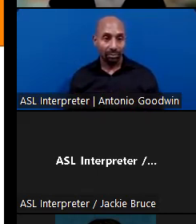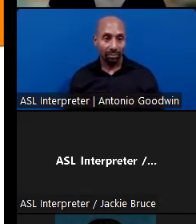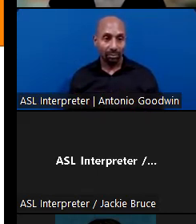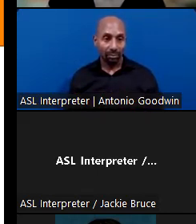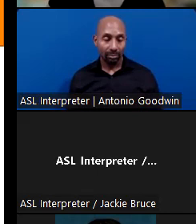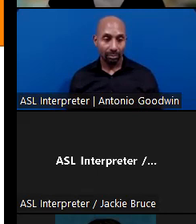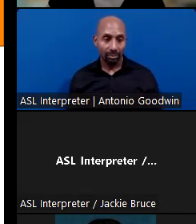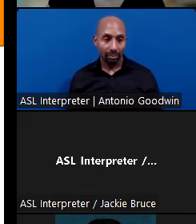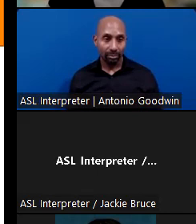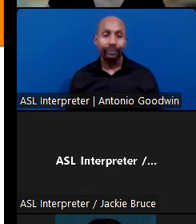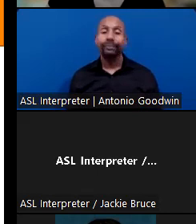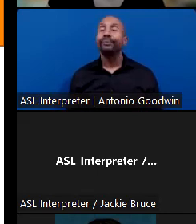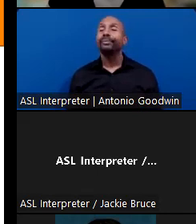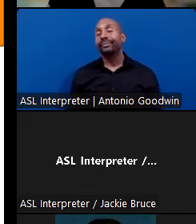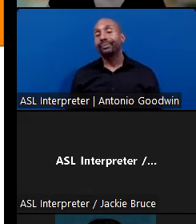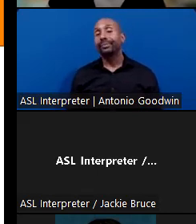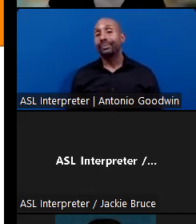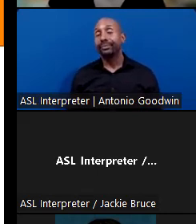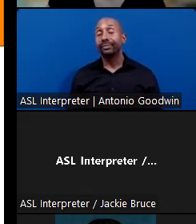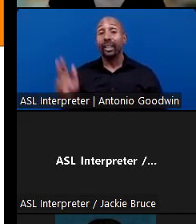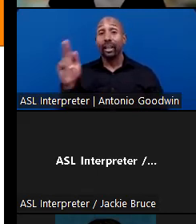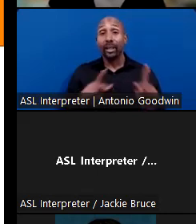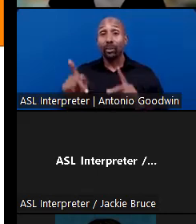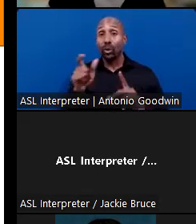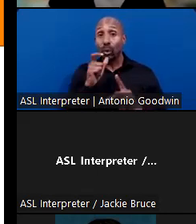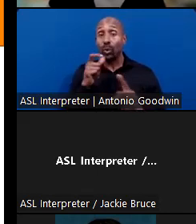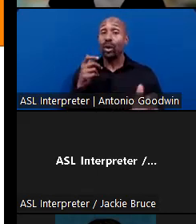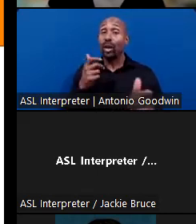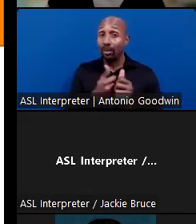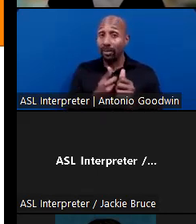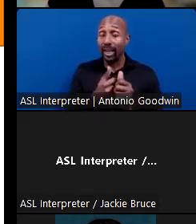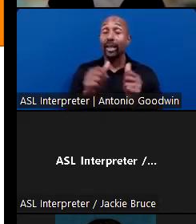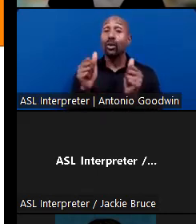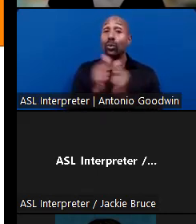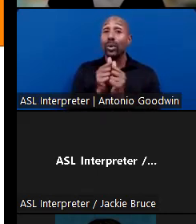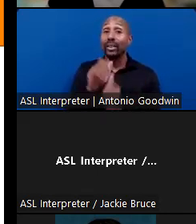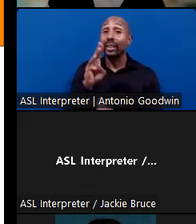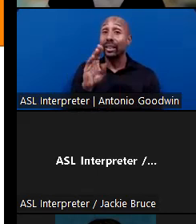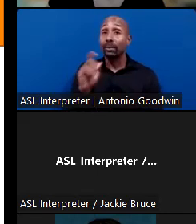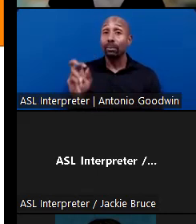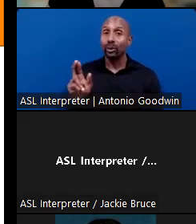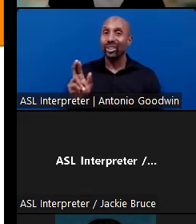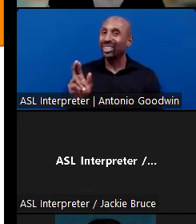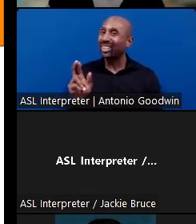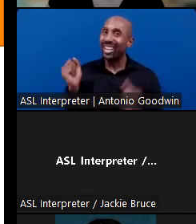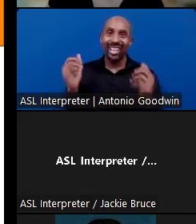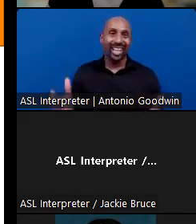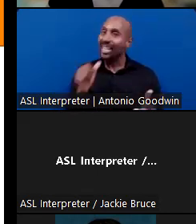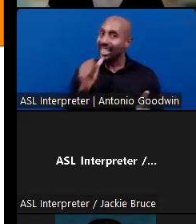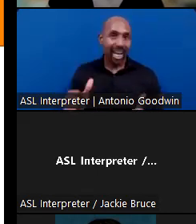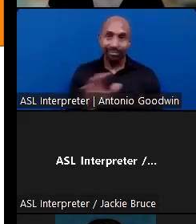up to date on their vaccines, up to date on their boosters, but they still have